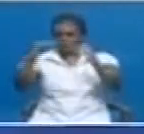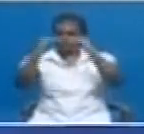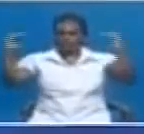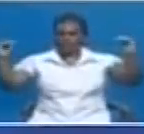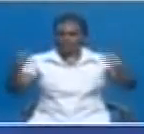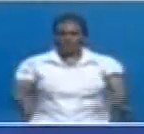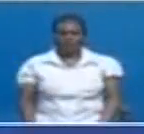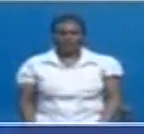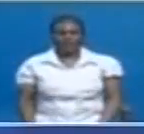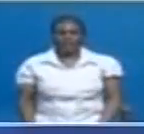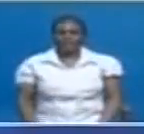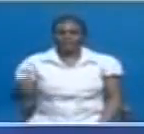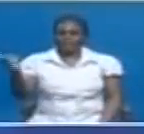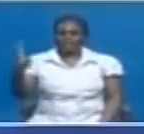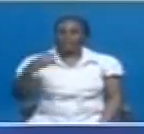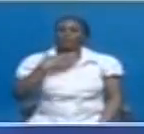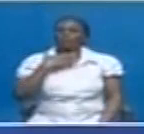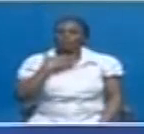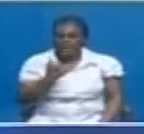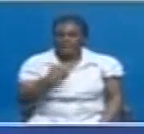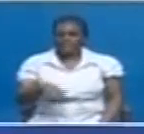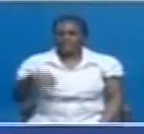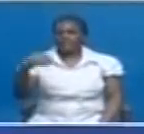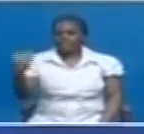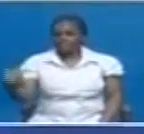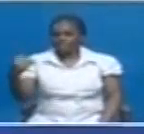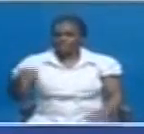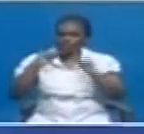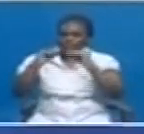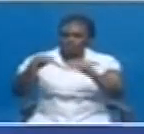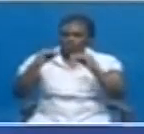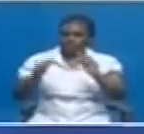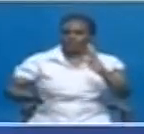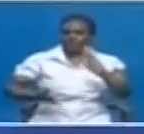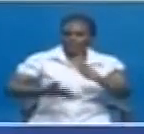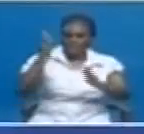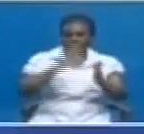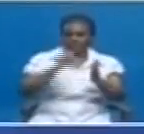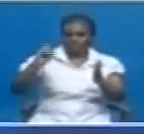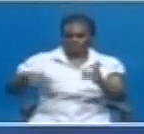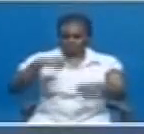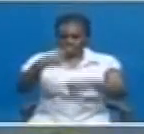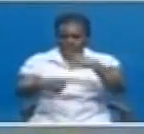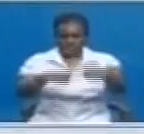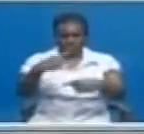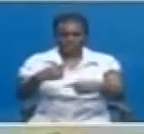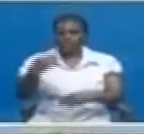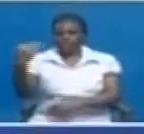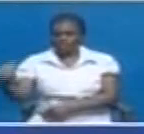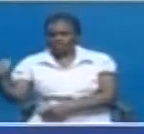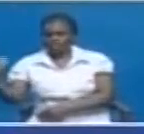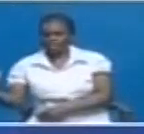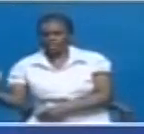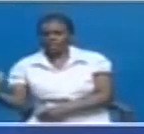hostel. Nkaiseri wants students to be trained in emergency and evacuation procedures. So that all students